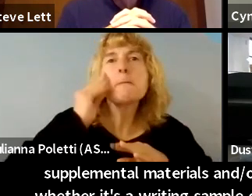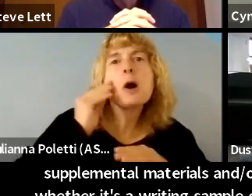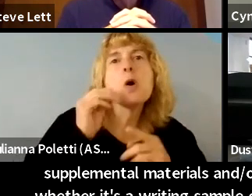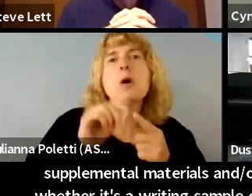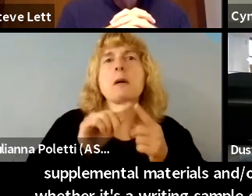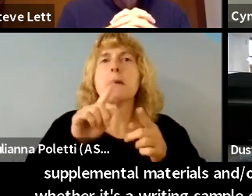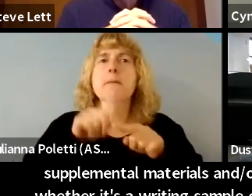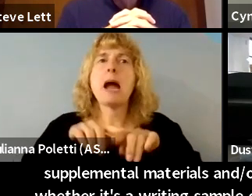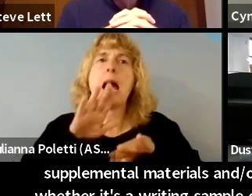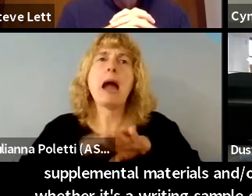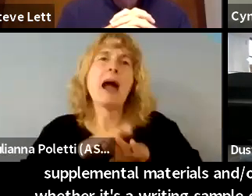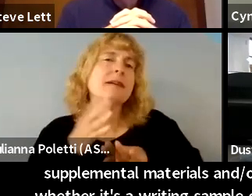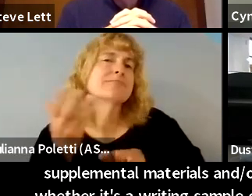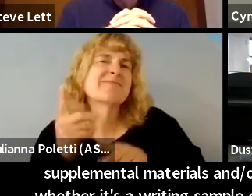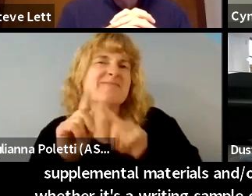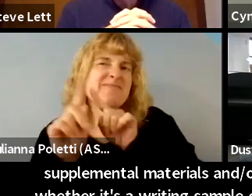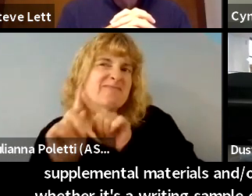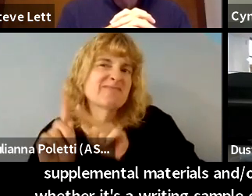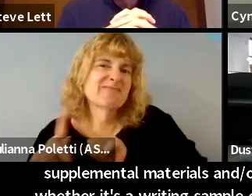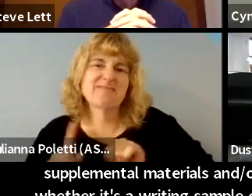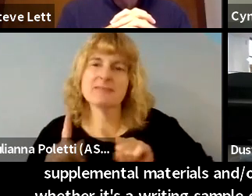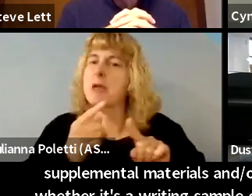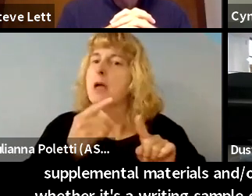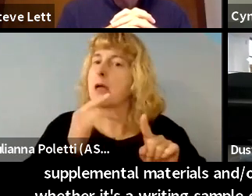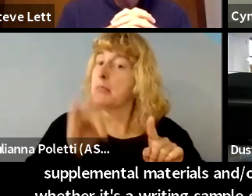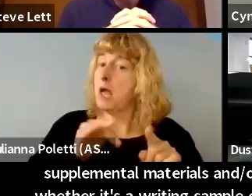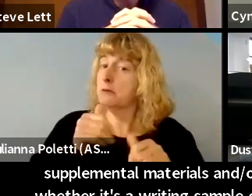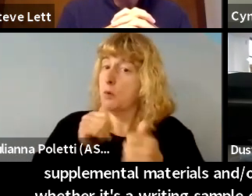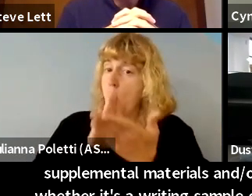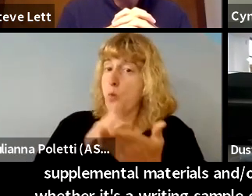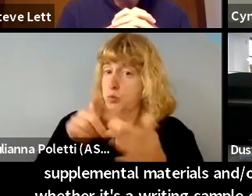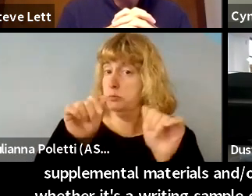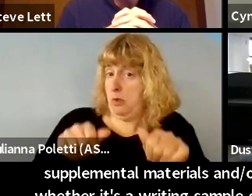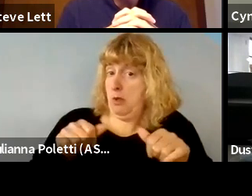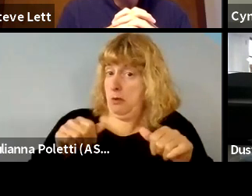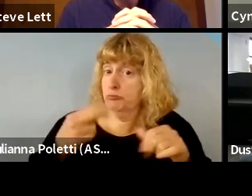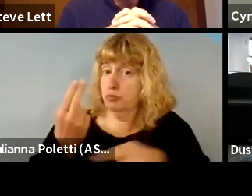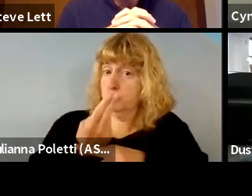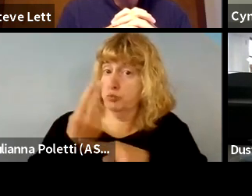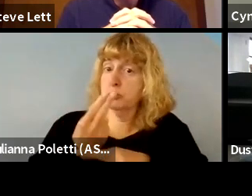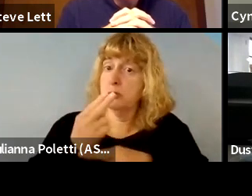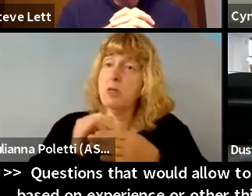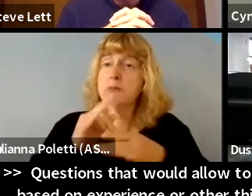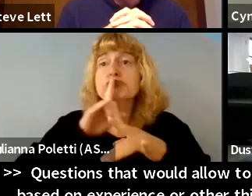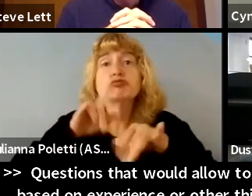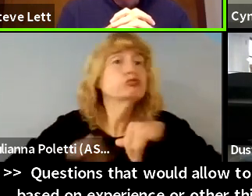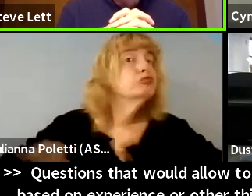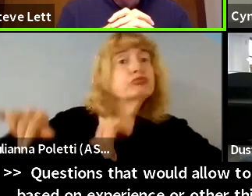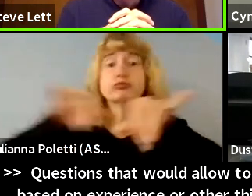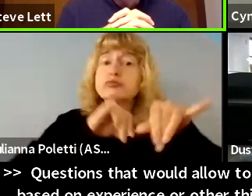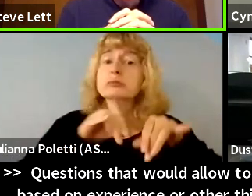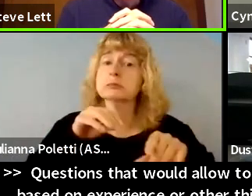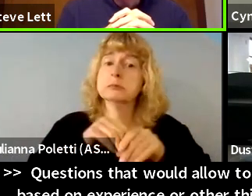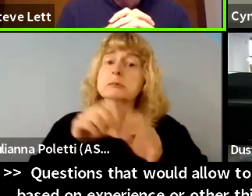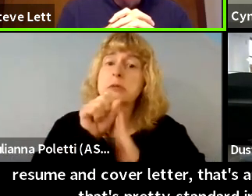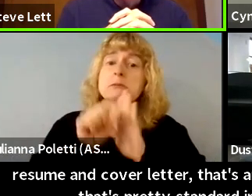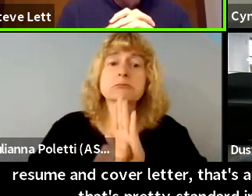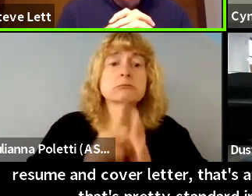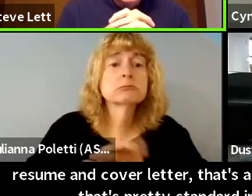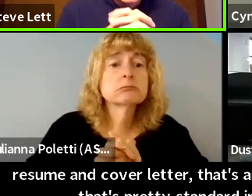approach you could take that's pretty standard in our department. Yeah, I don't think we're